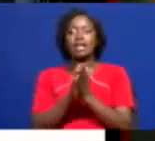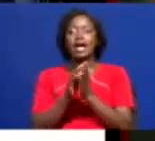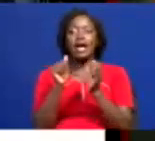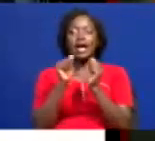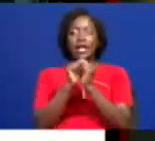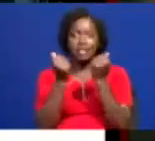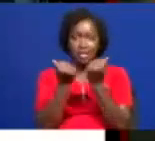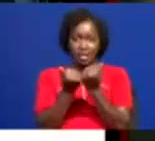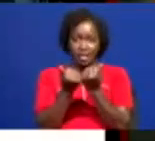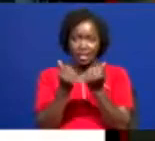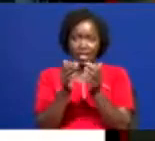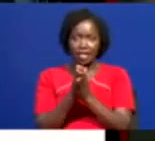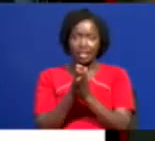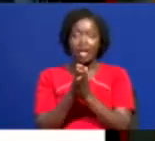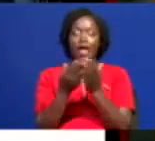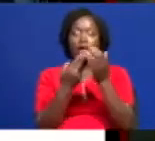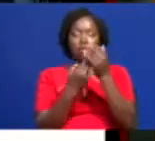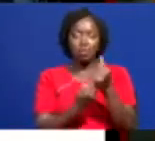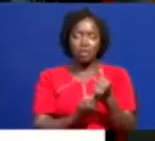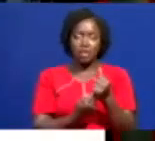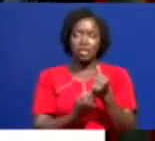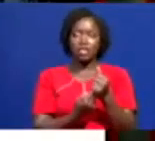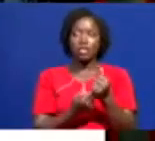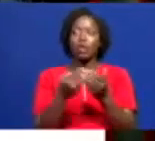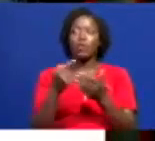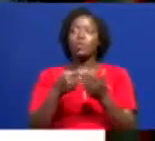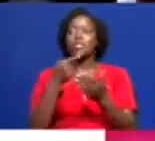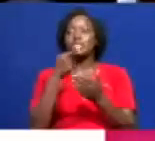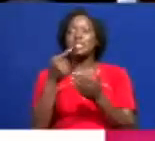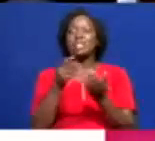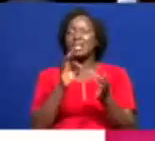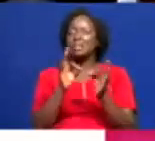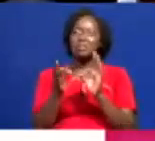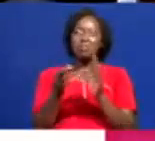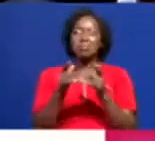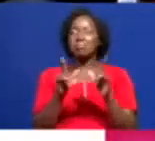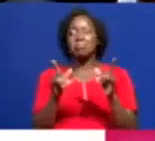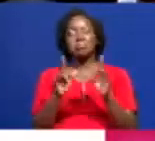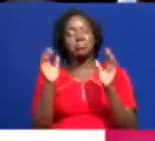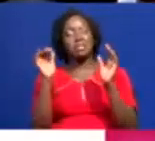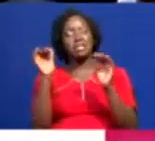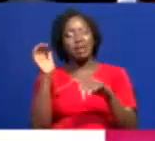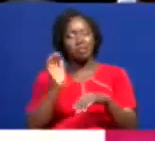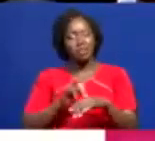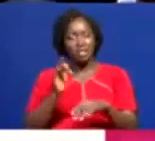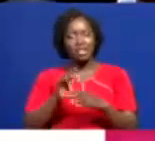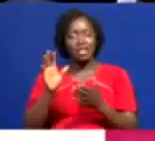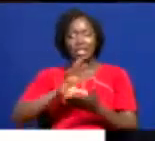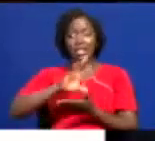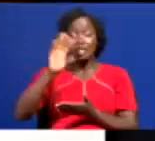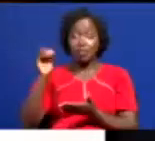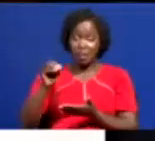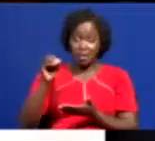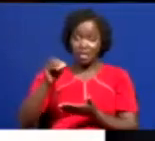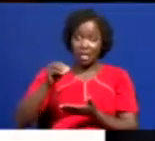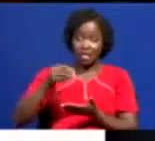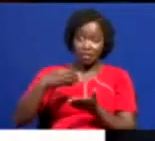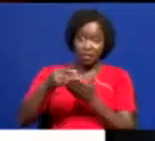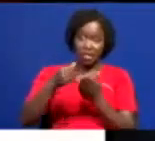and multilateral partners for what he terms as unfair downgrades that have affected budget financing